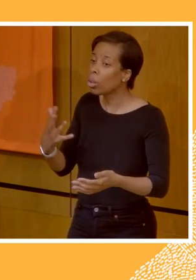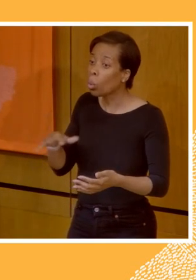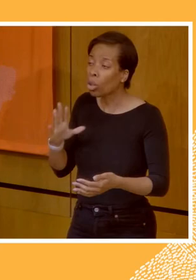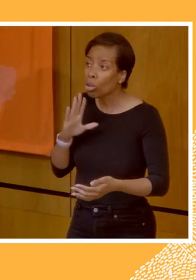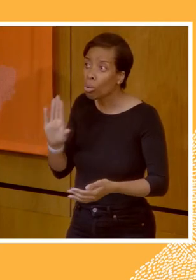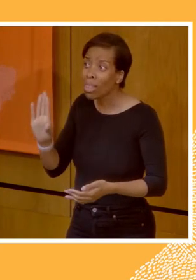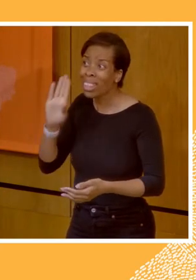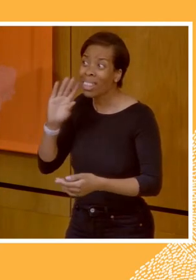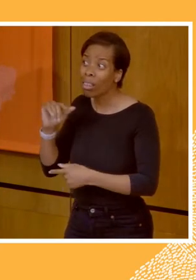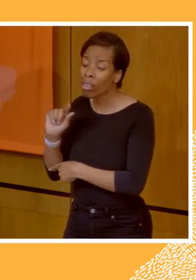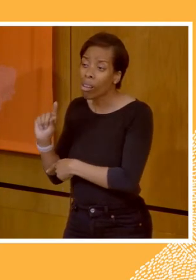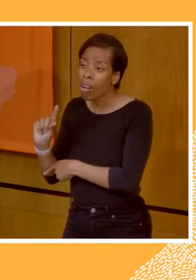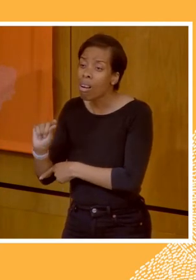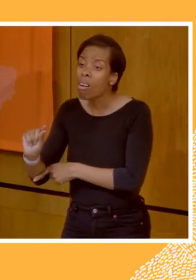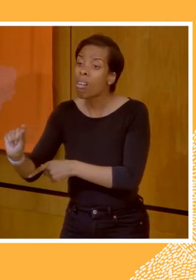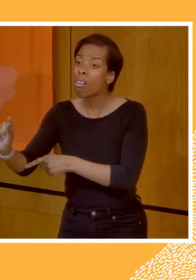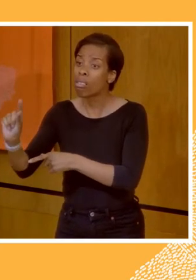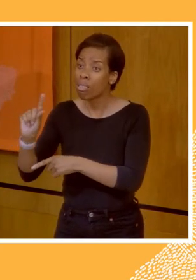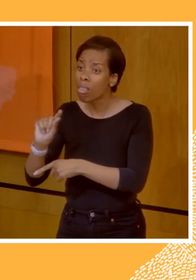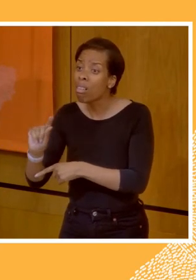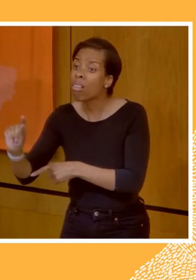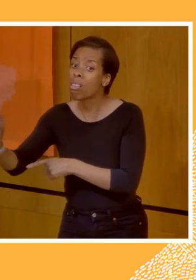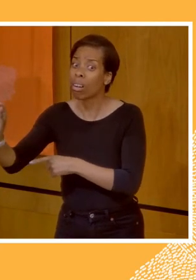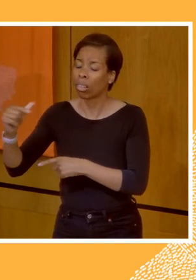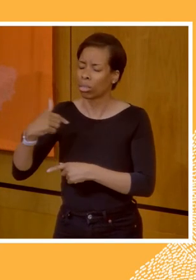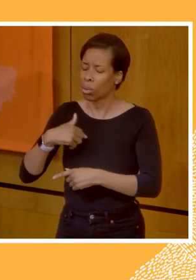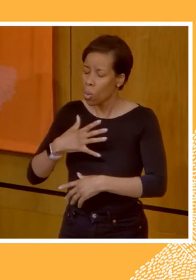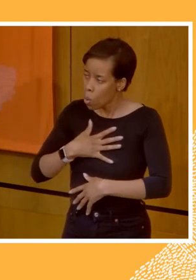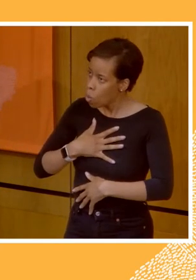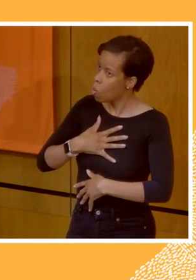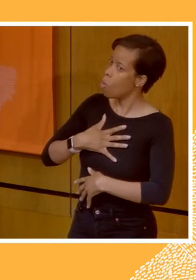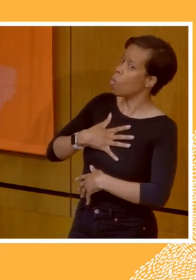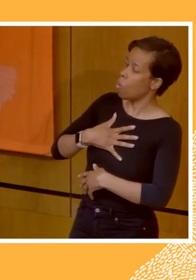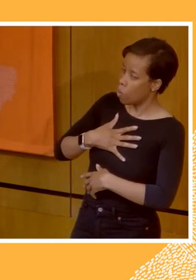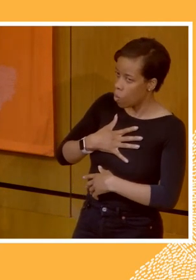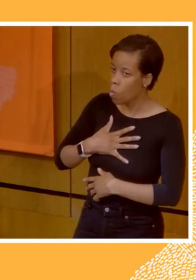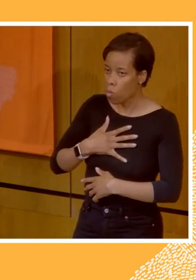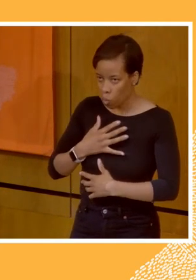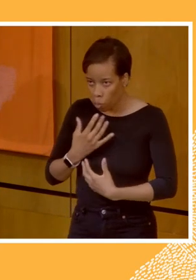bird calling, that has this incredibly, incredibly powerful effect on you.